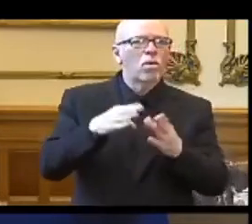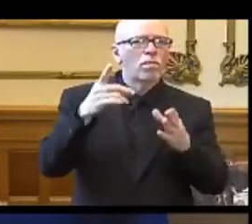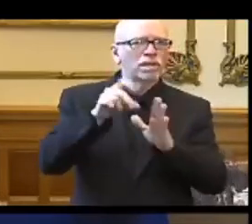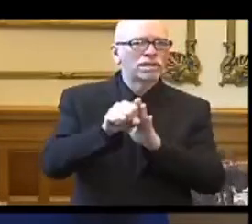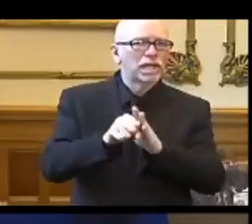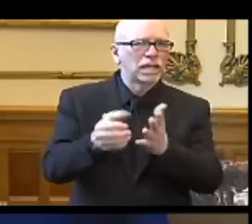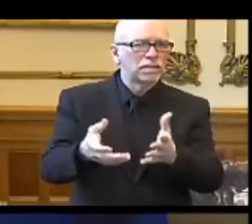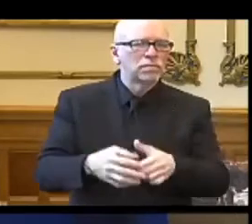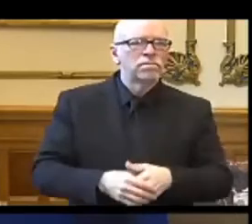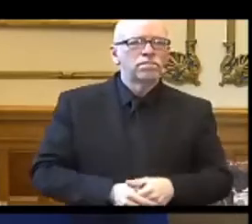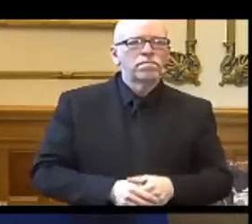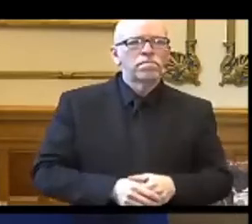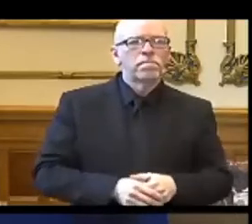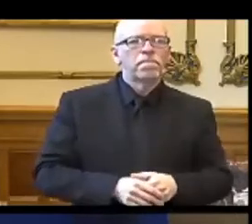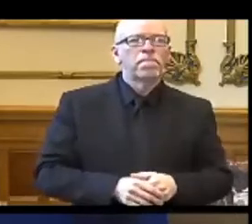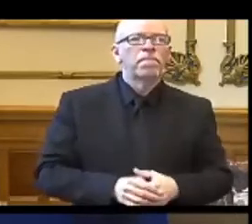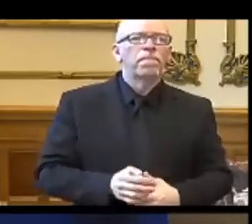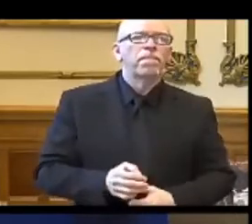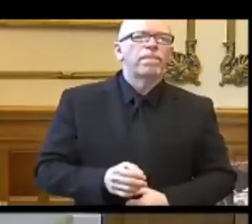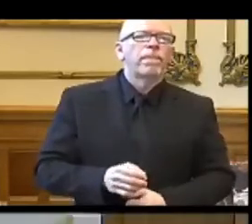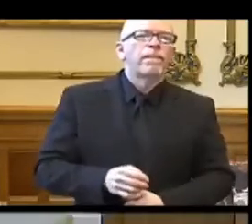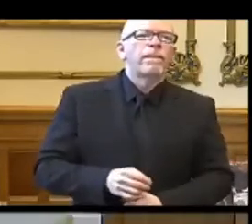state?